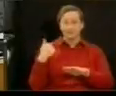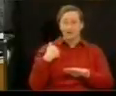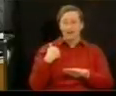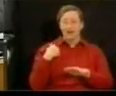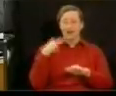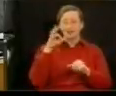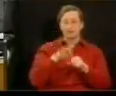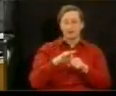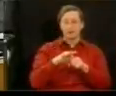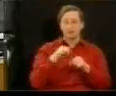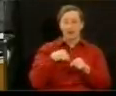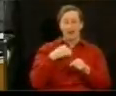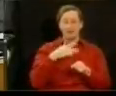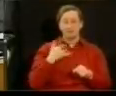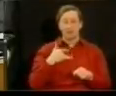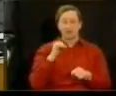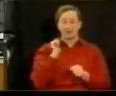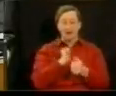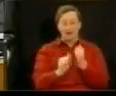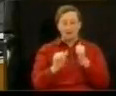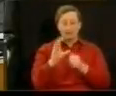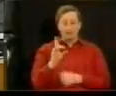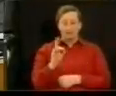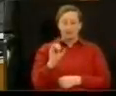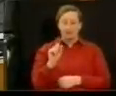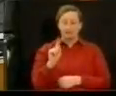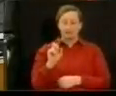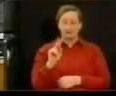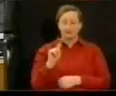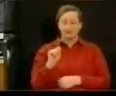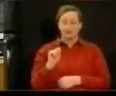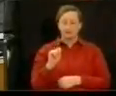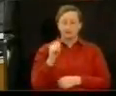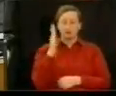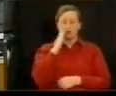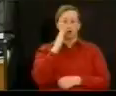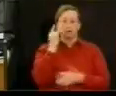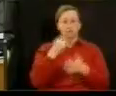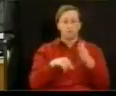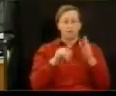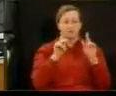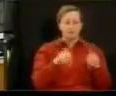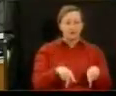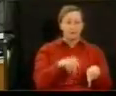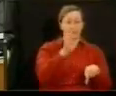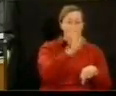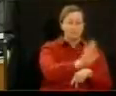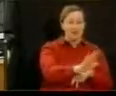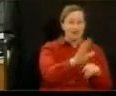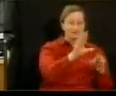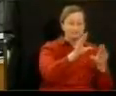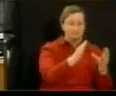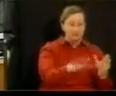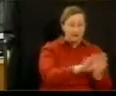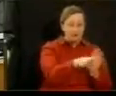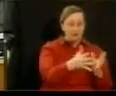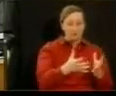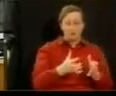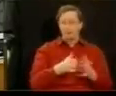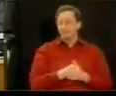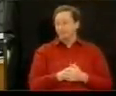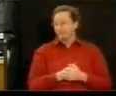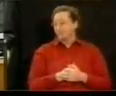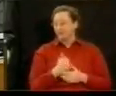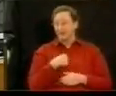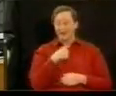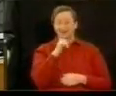like every district here knows what the people in their district want, the commissioners here in their district. And I just see no reason